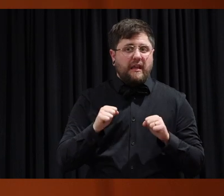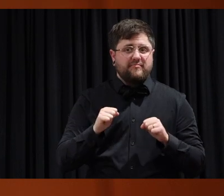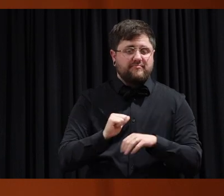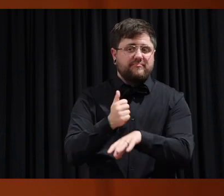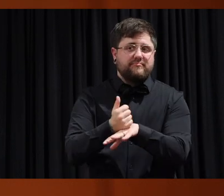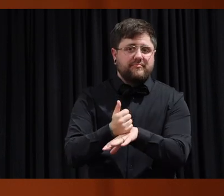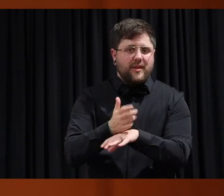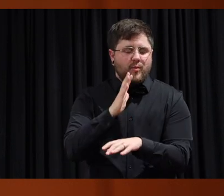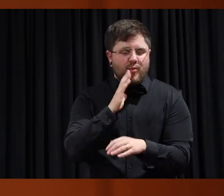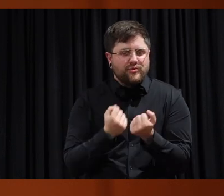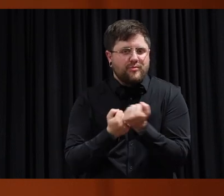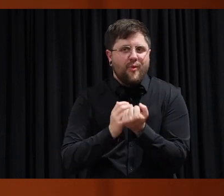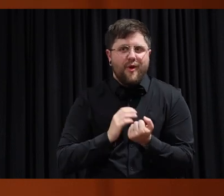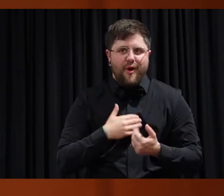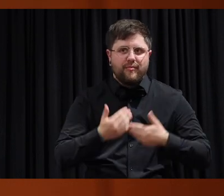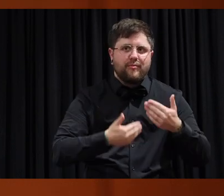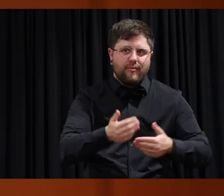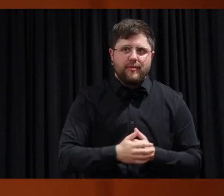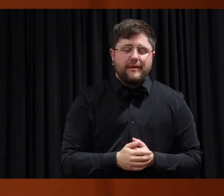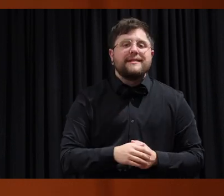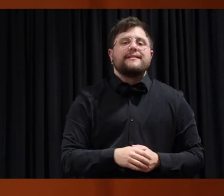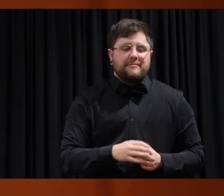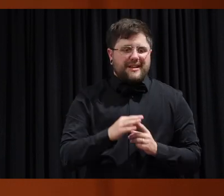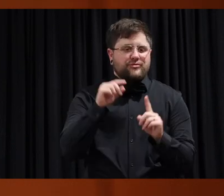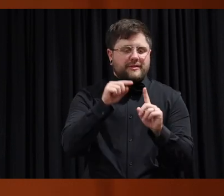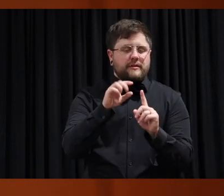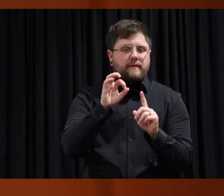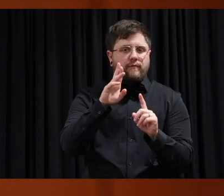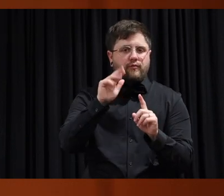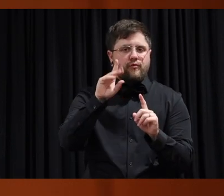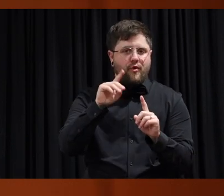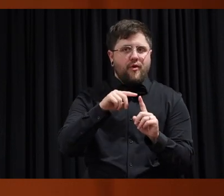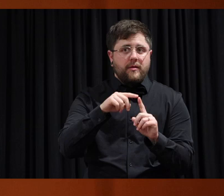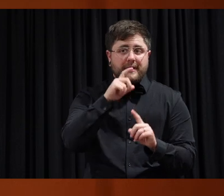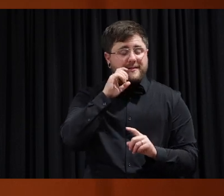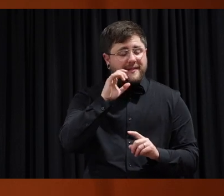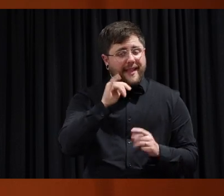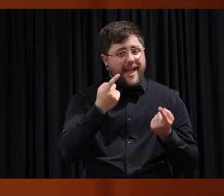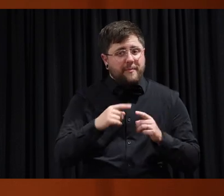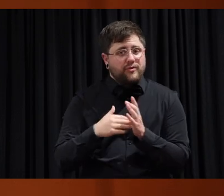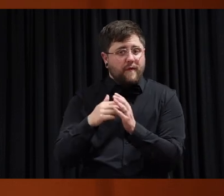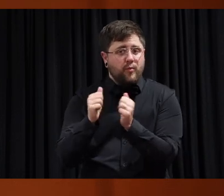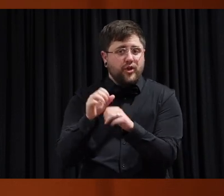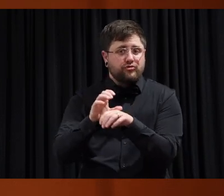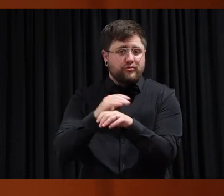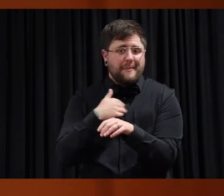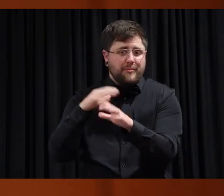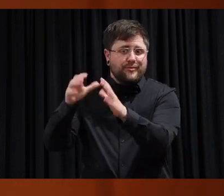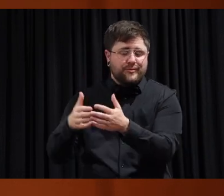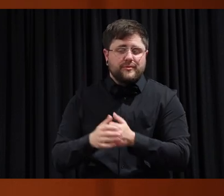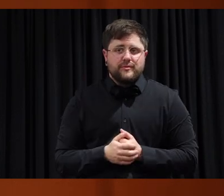that momentum, especially if you're talking about the issue of fraud, which is pretty commonplace, as some of you had mentioned.